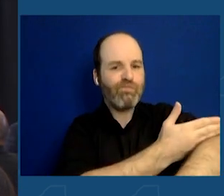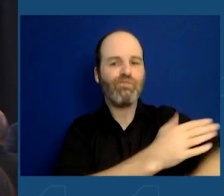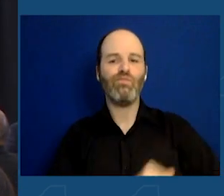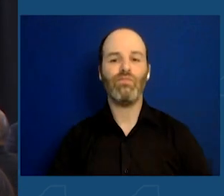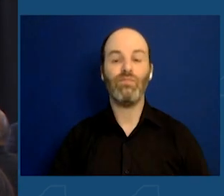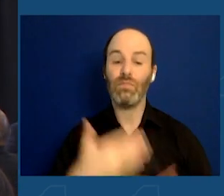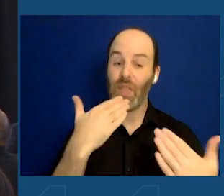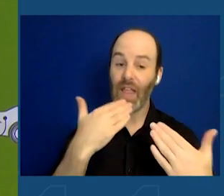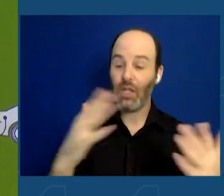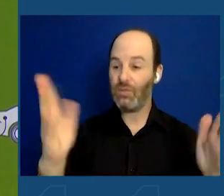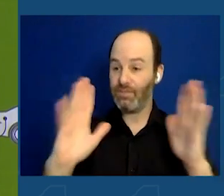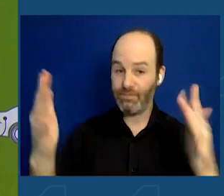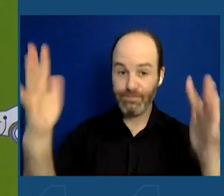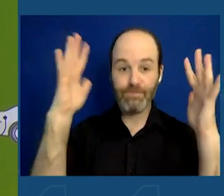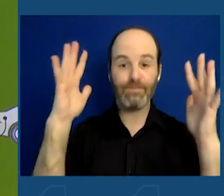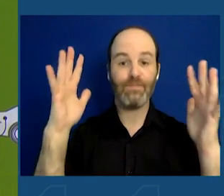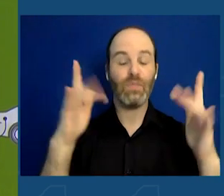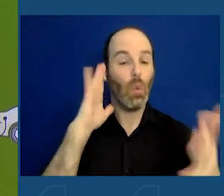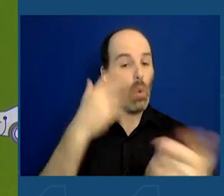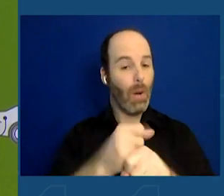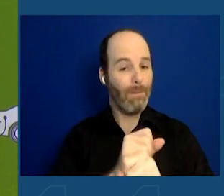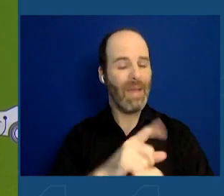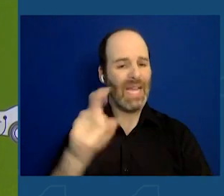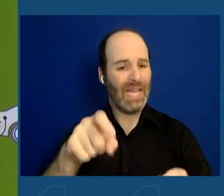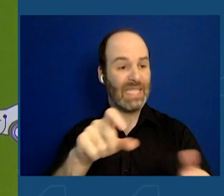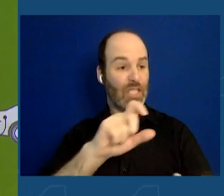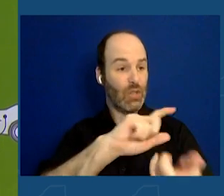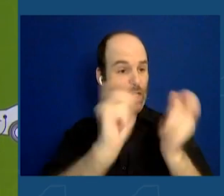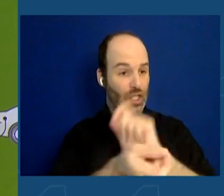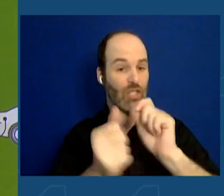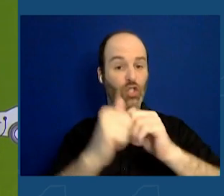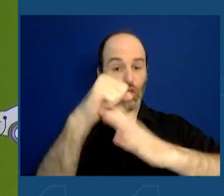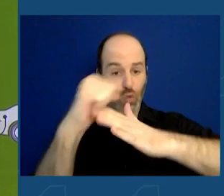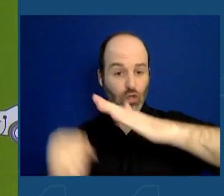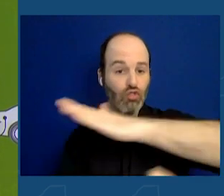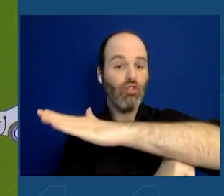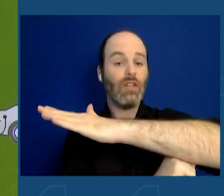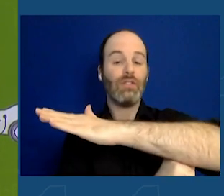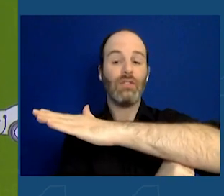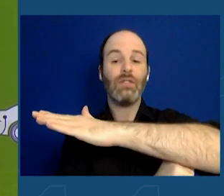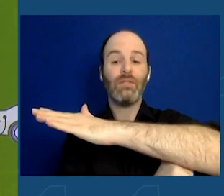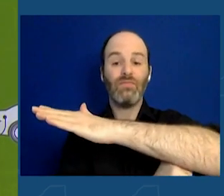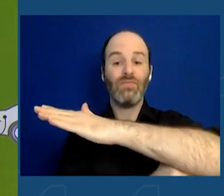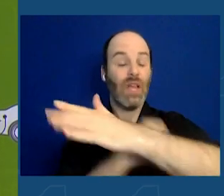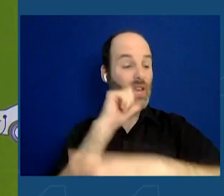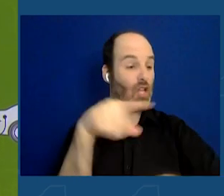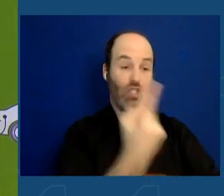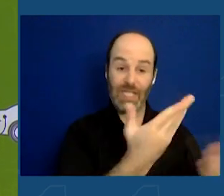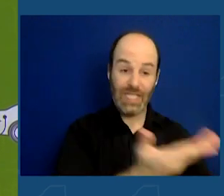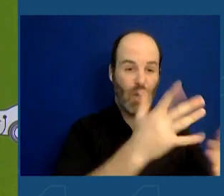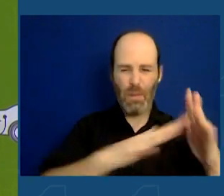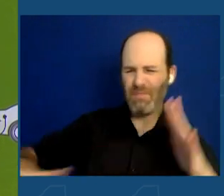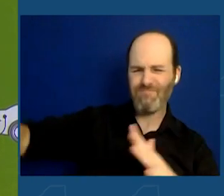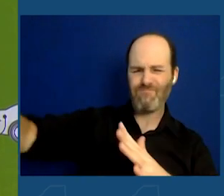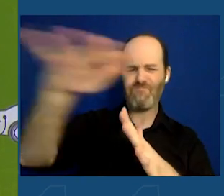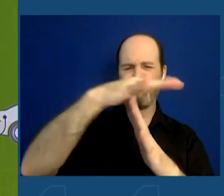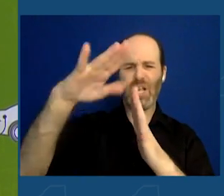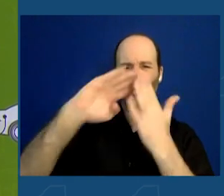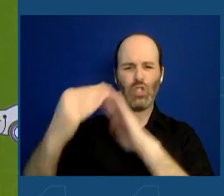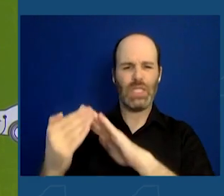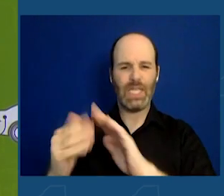We're making necessary changes to our infrastructure, and not just here, but all over New York, righting